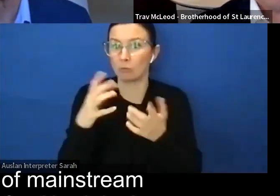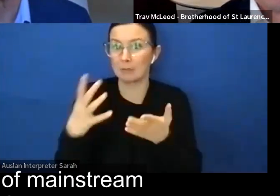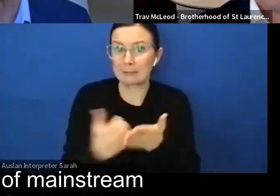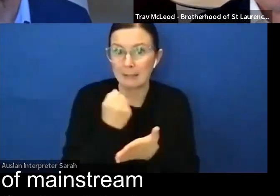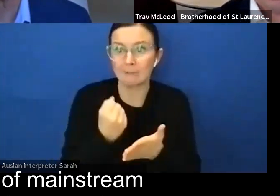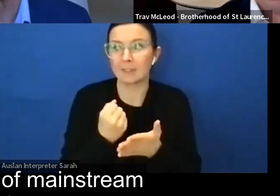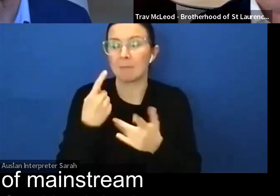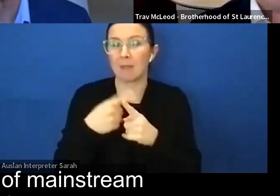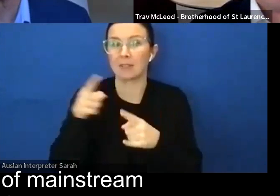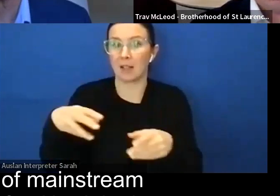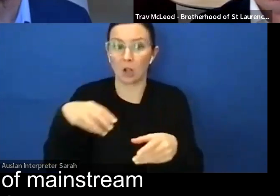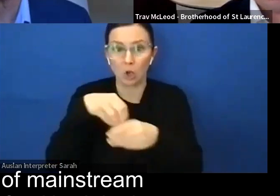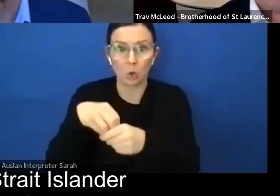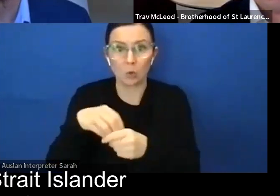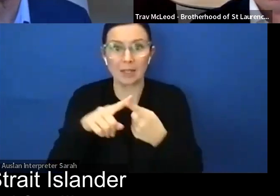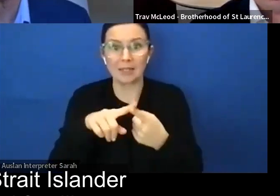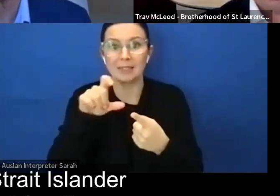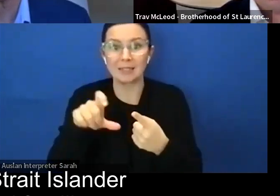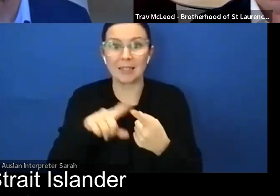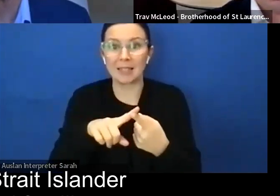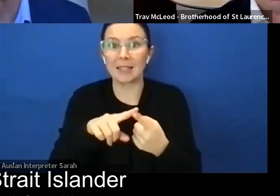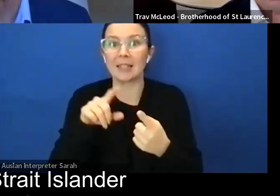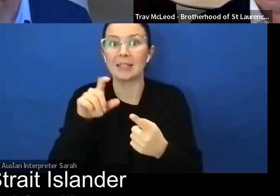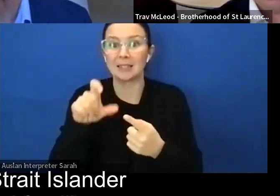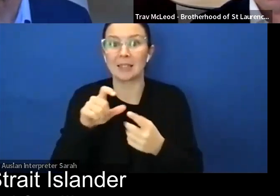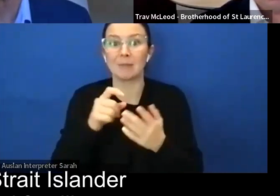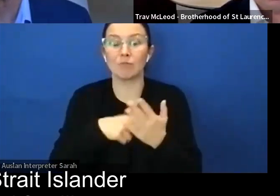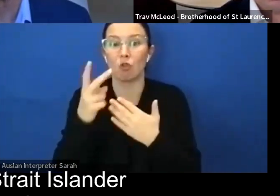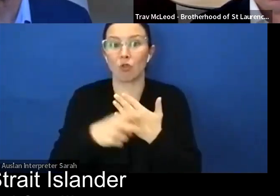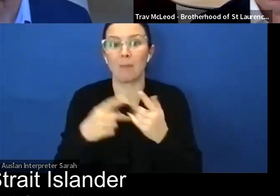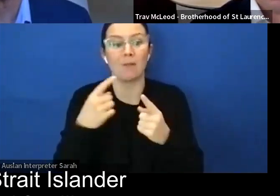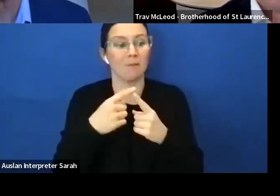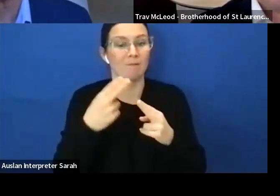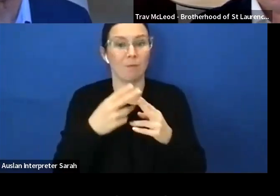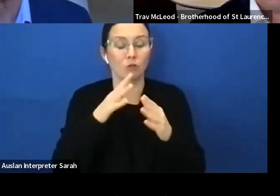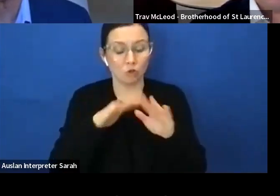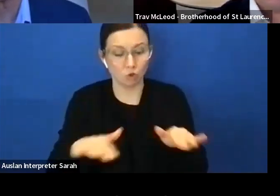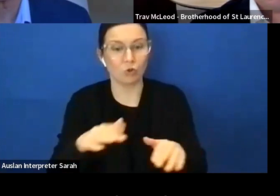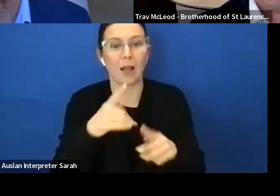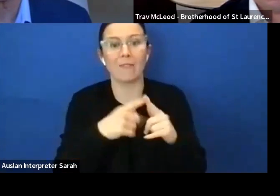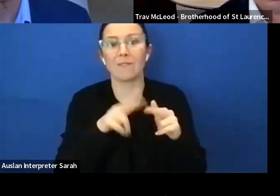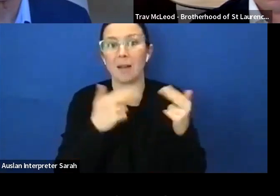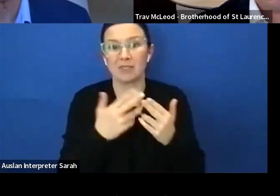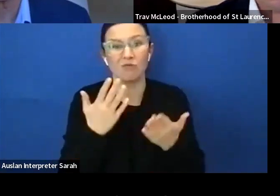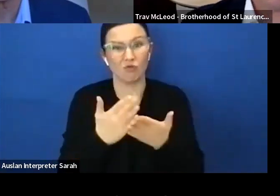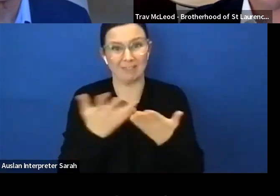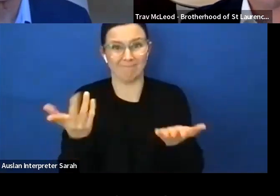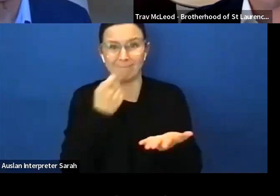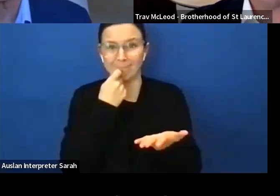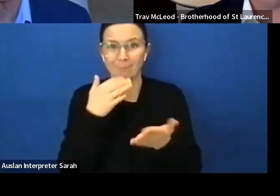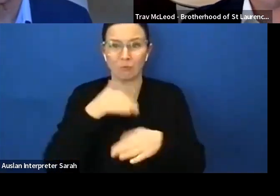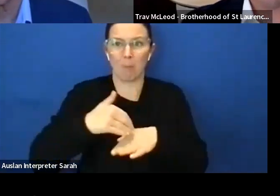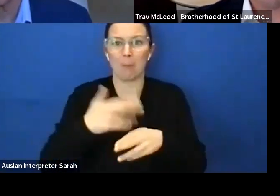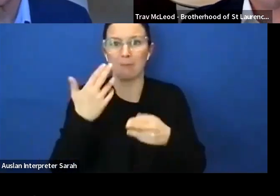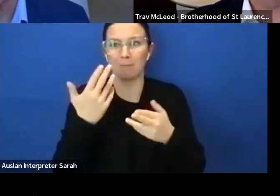of mainstream ECE services for Aboriginal Torres Strait Islander children and families. This is problematic, as you can